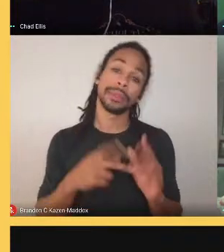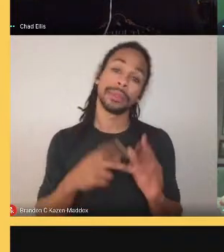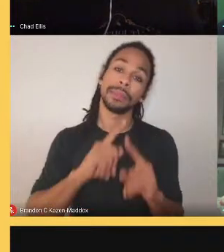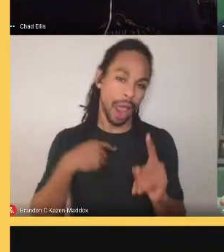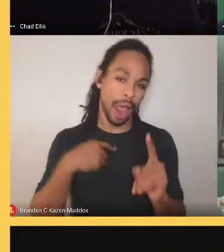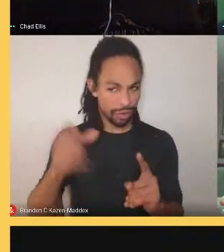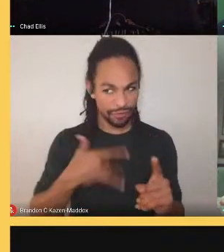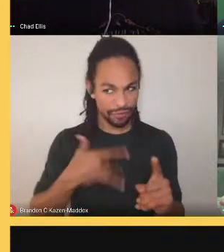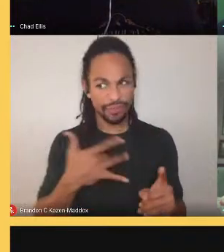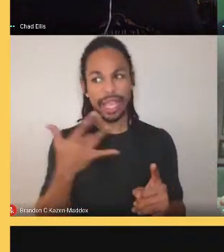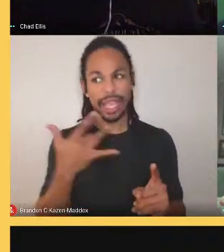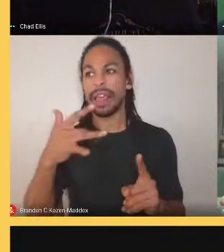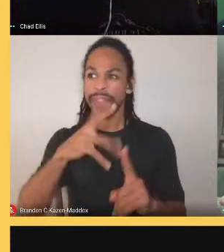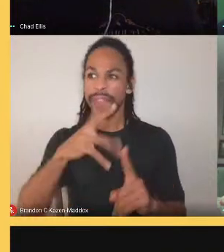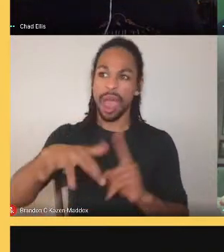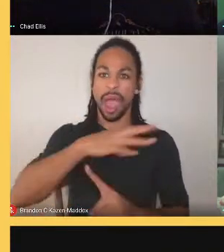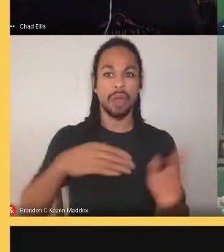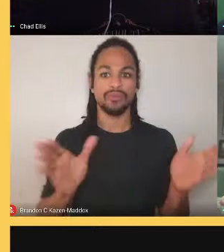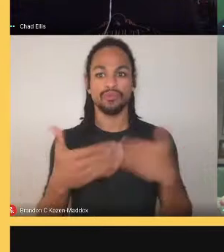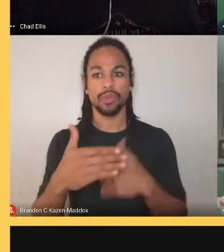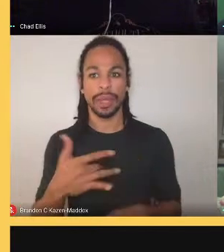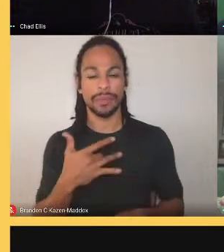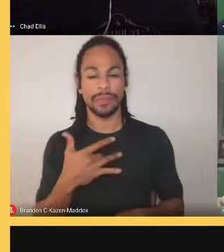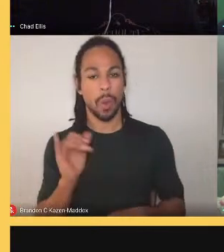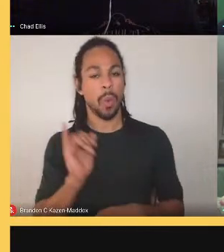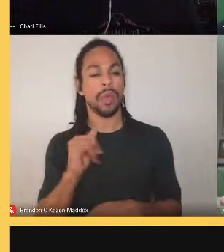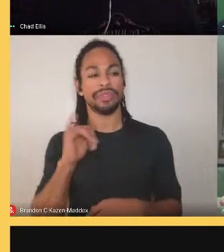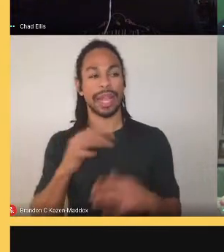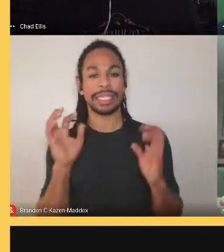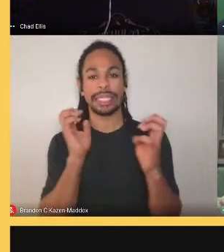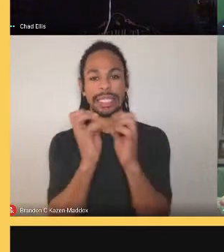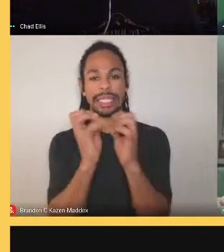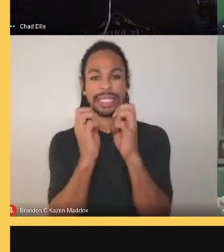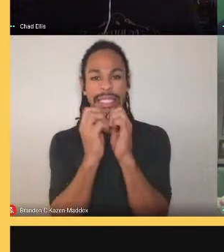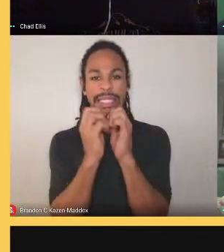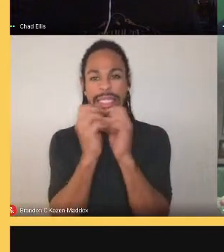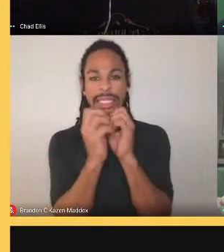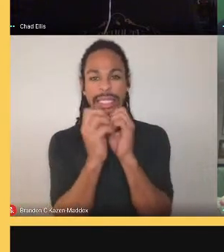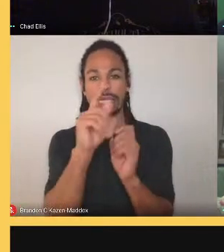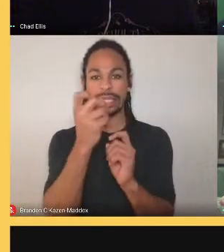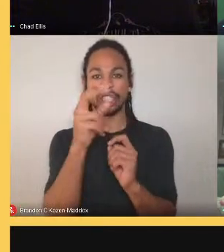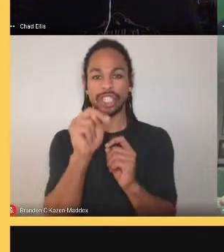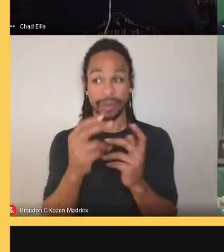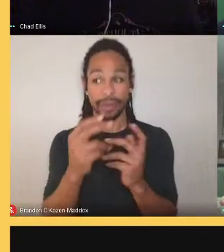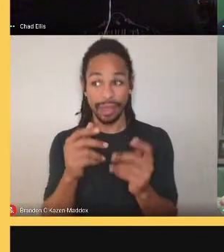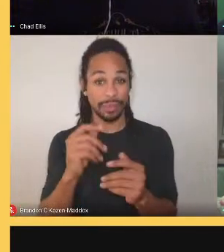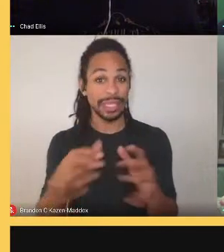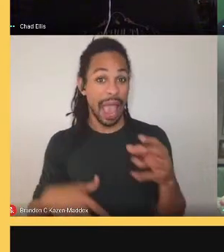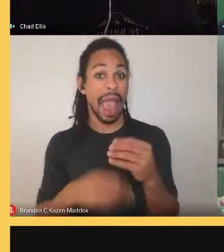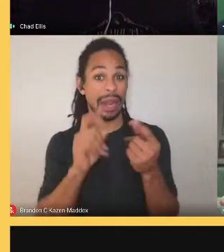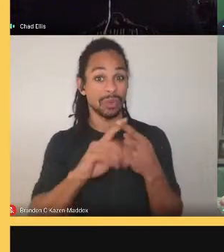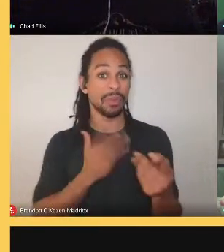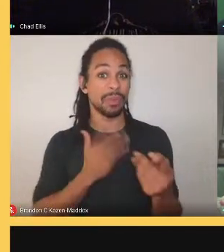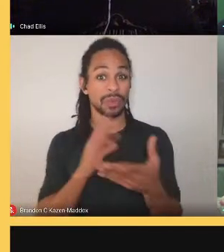was adding to the story. So we just did it. And then Luke, what are your thoughts?